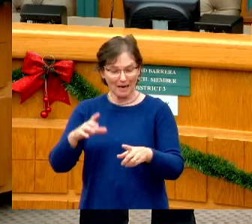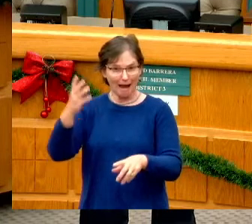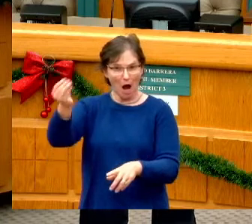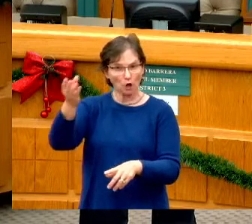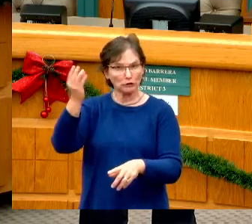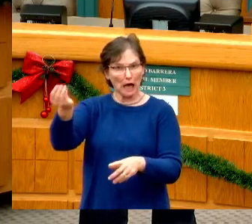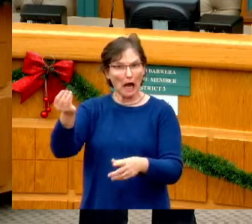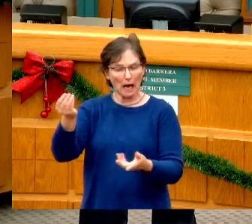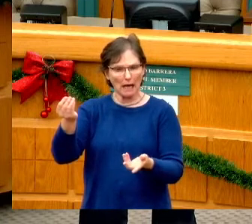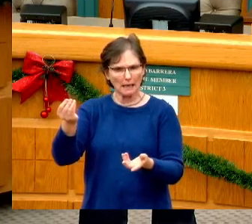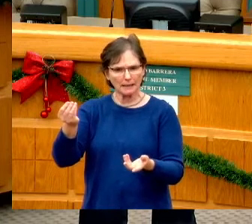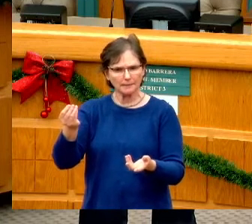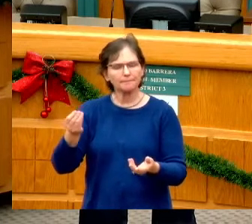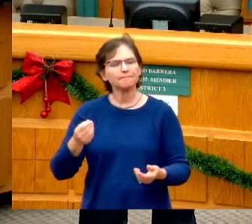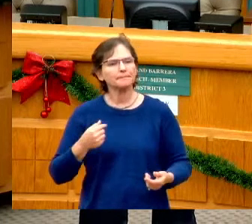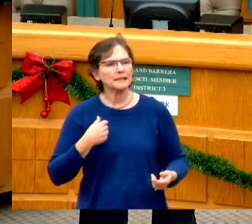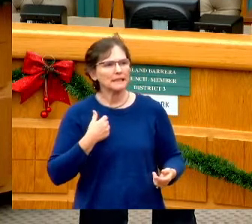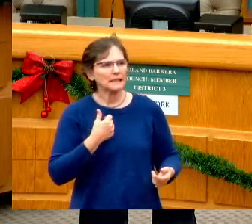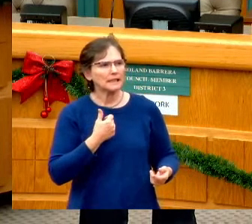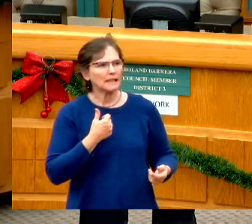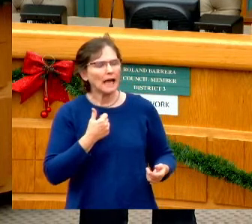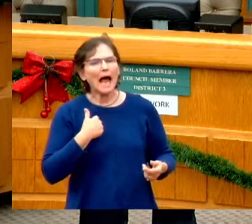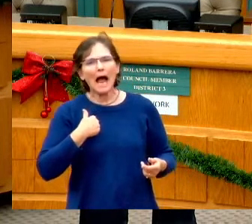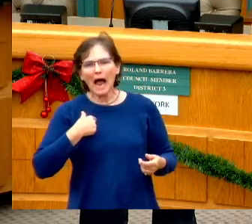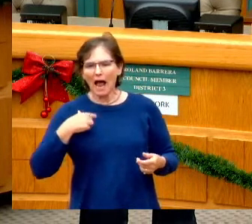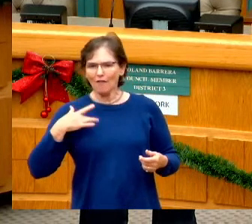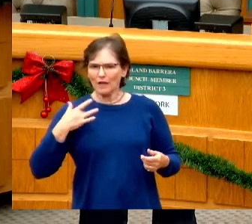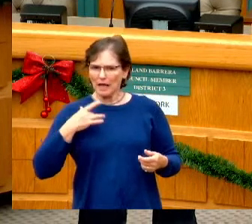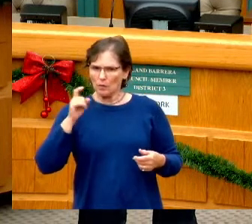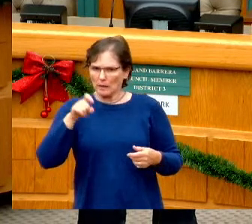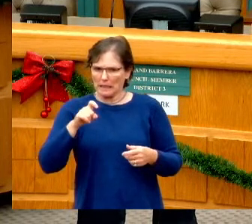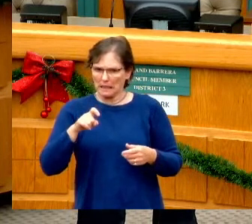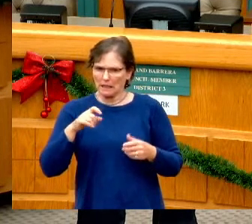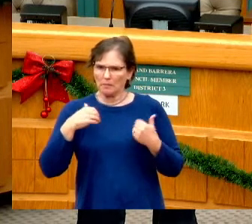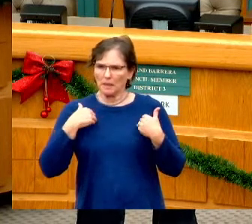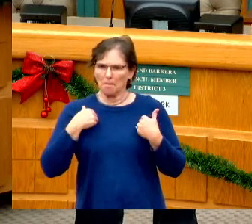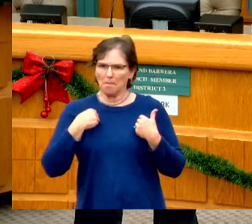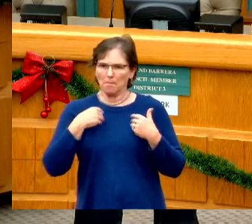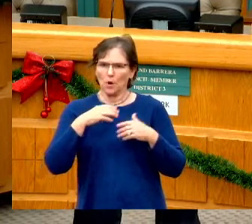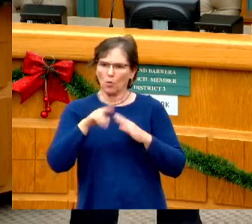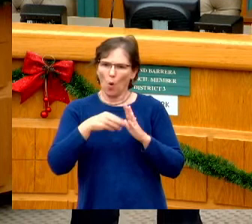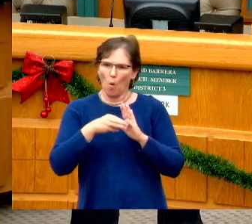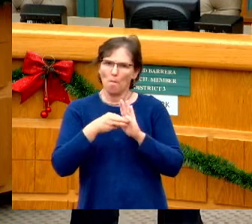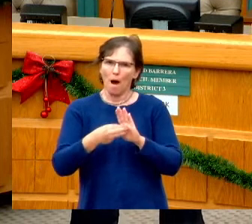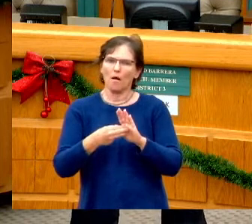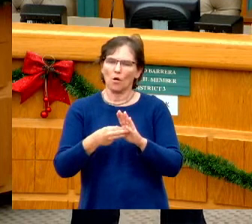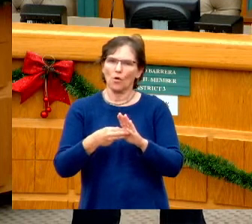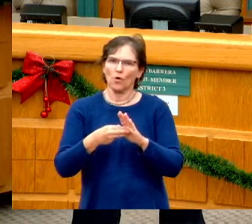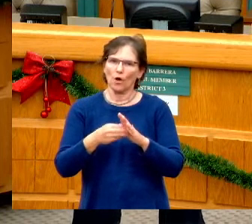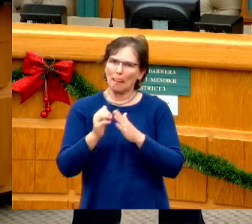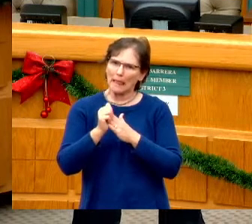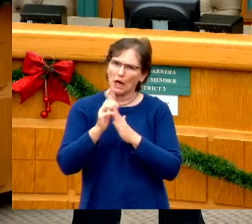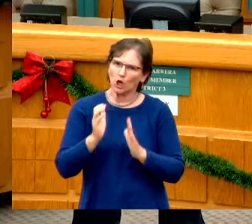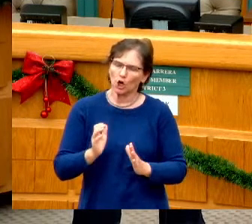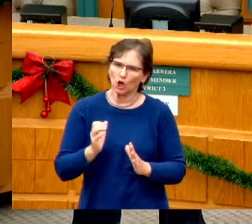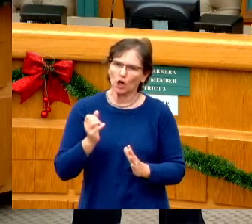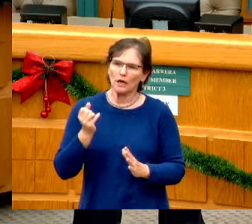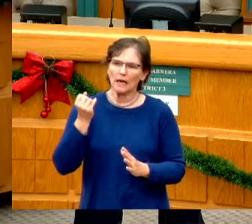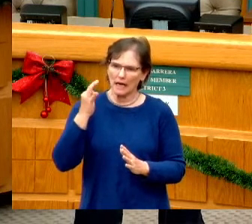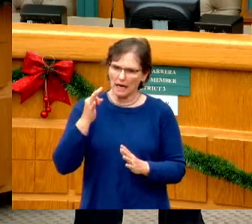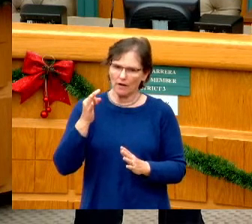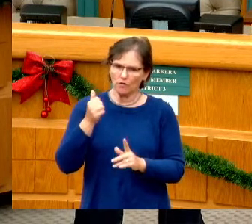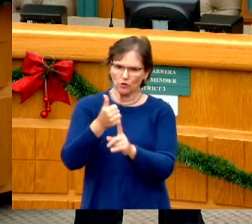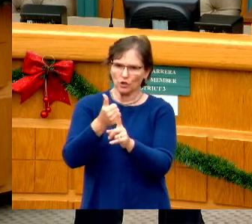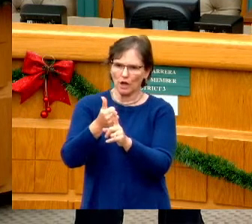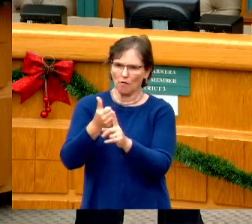I think we have to be role models. I think we have to be leaders. And I think that if you're going to be hosting a